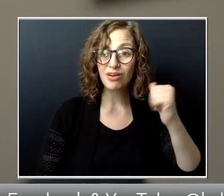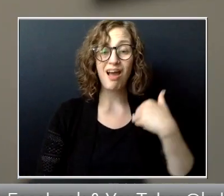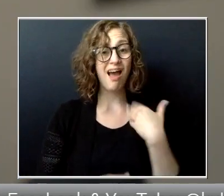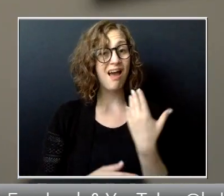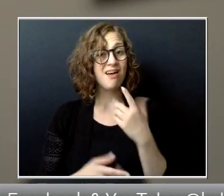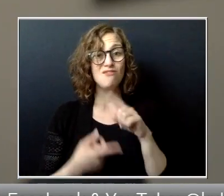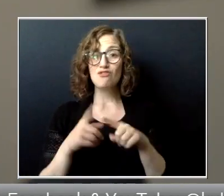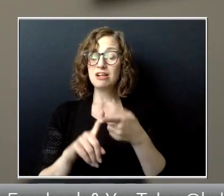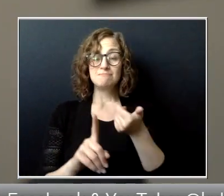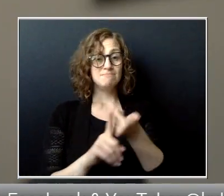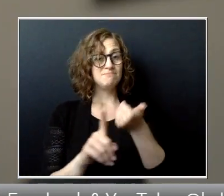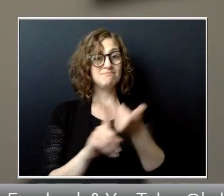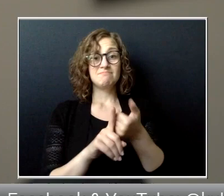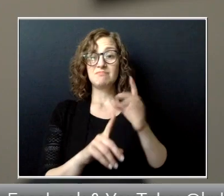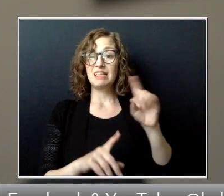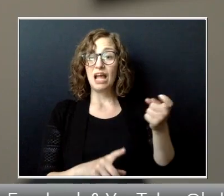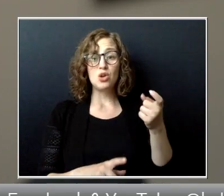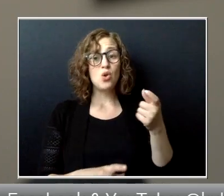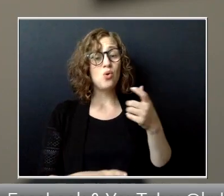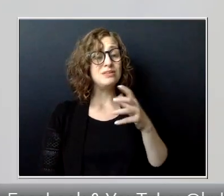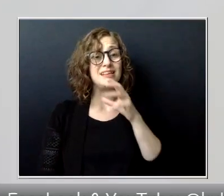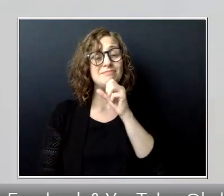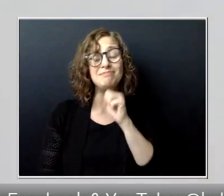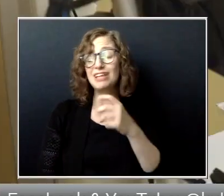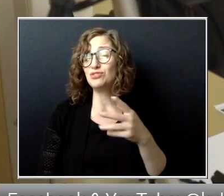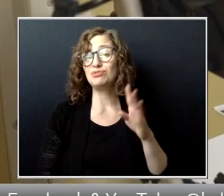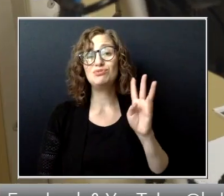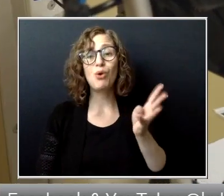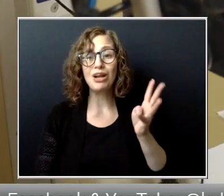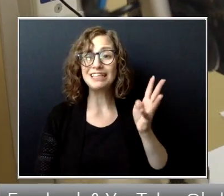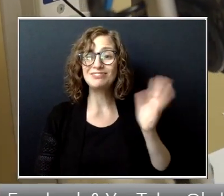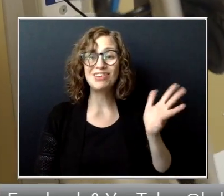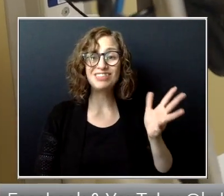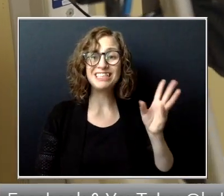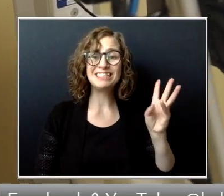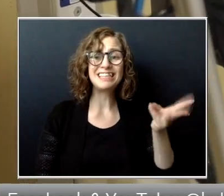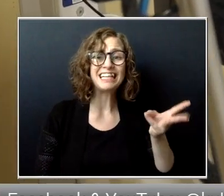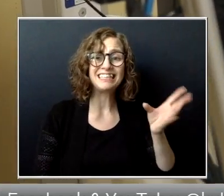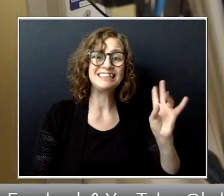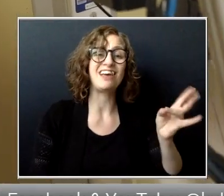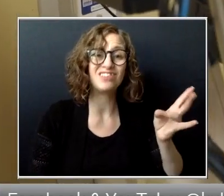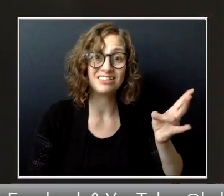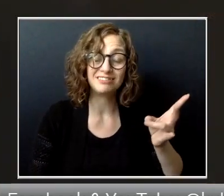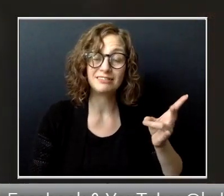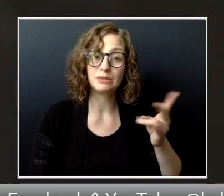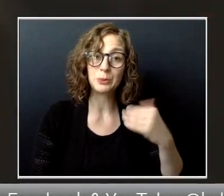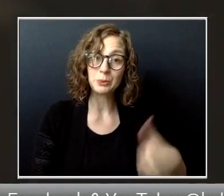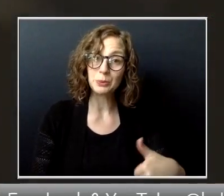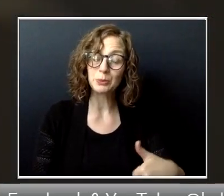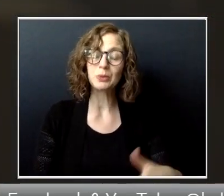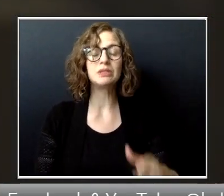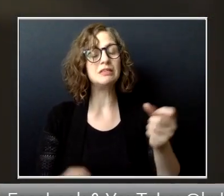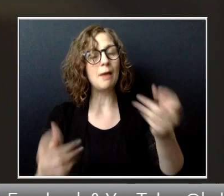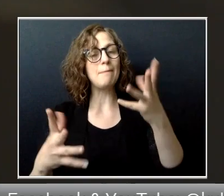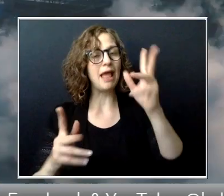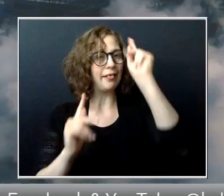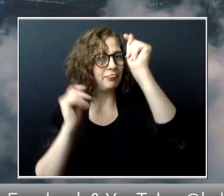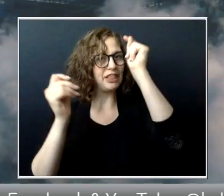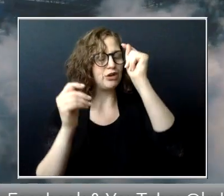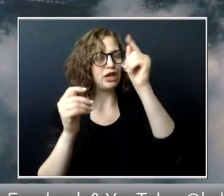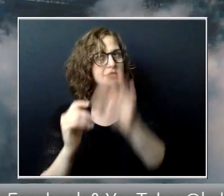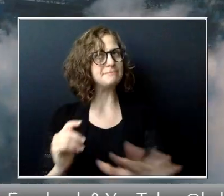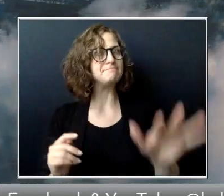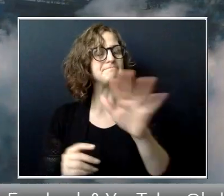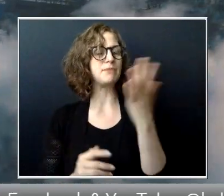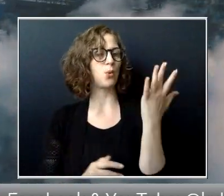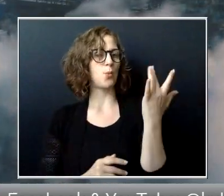in their 40s, 50s, 60s, and 70s. And there are many theories as to why. So my kind of leading thought is that